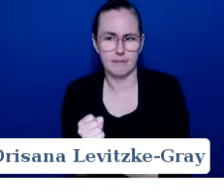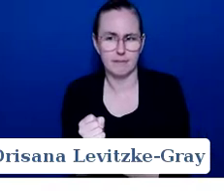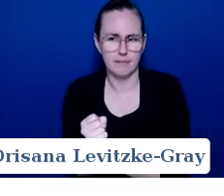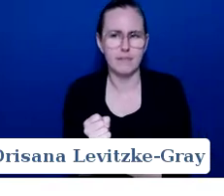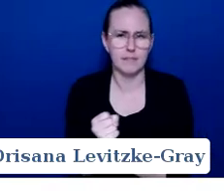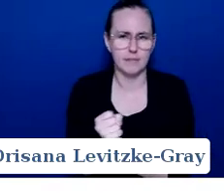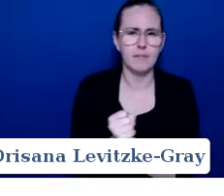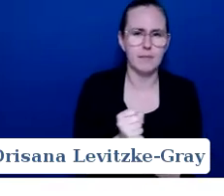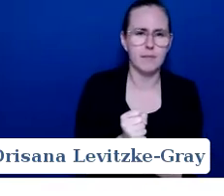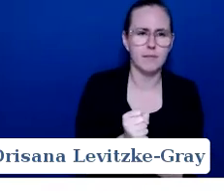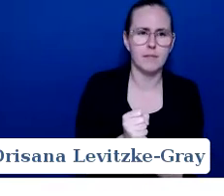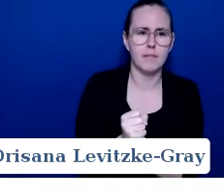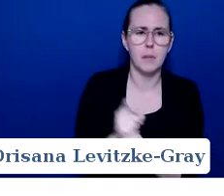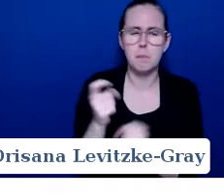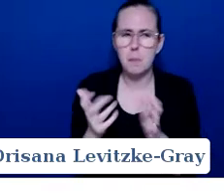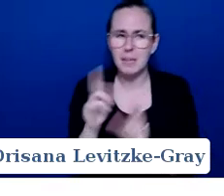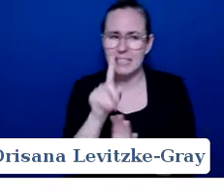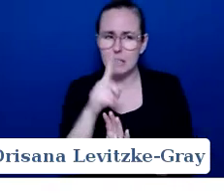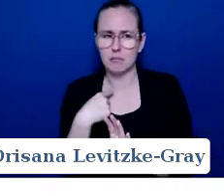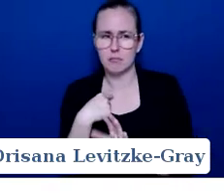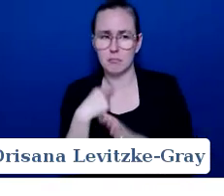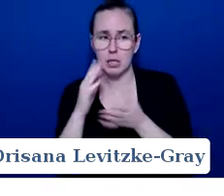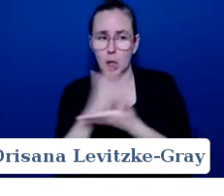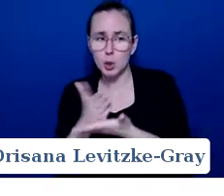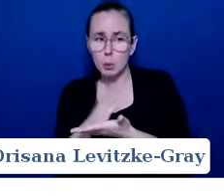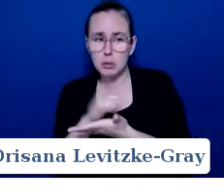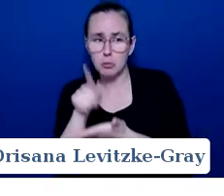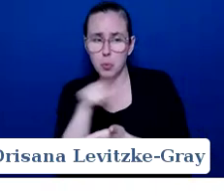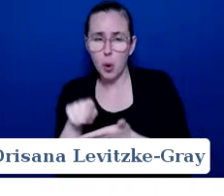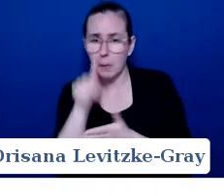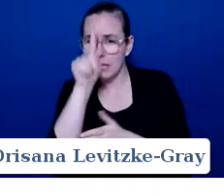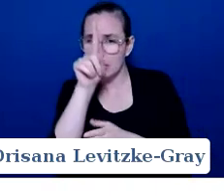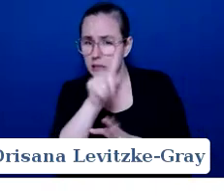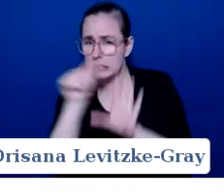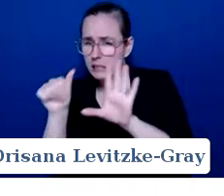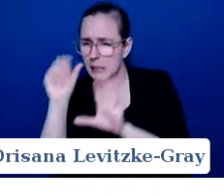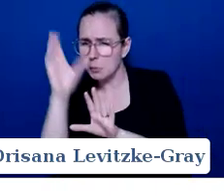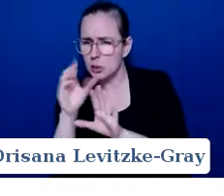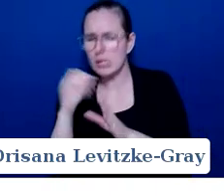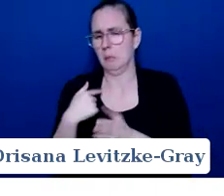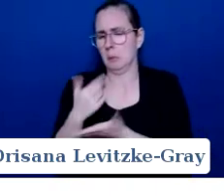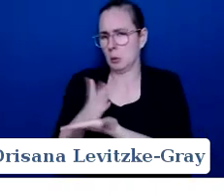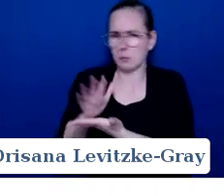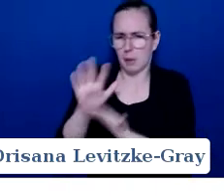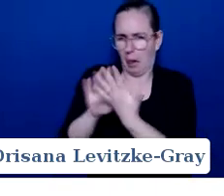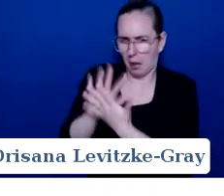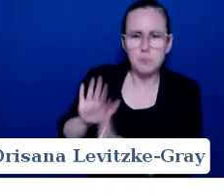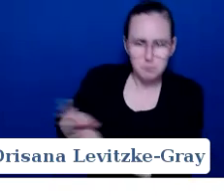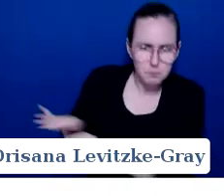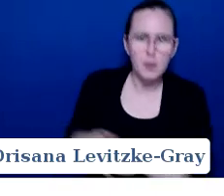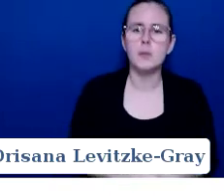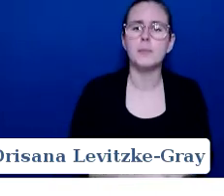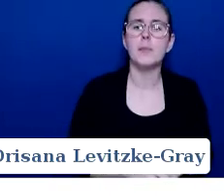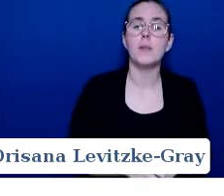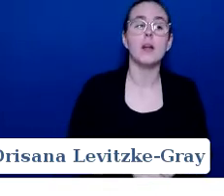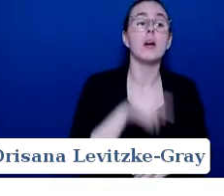them are self-employed. So the World Bank started the project promoting inclusive persons with disability